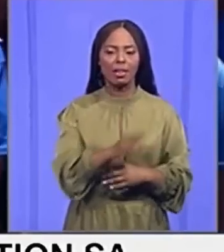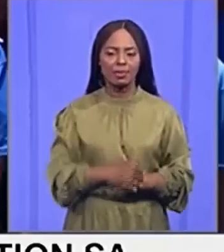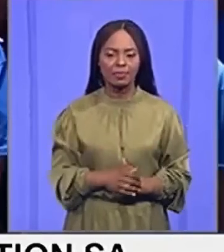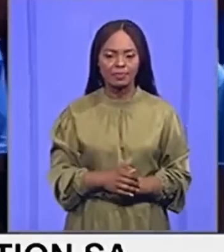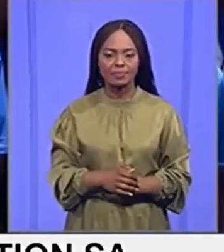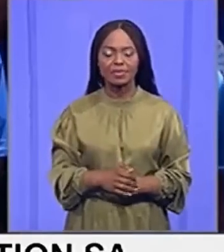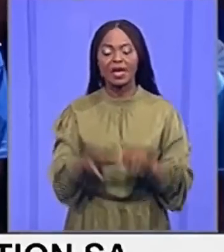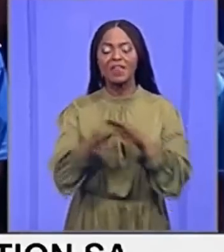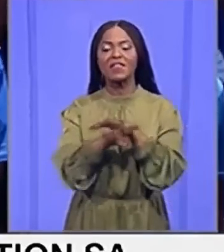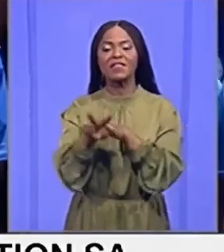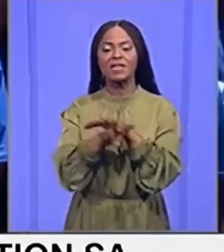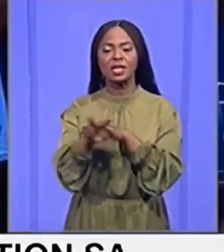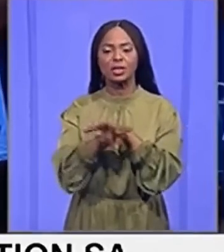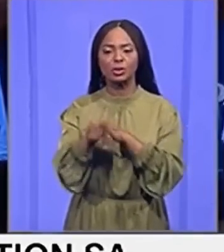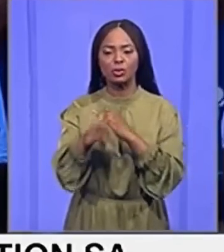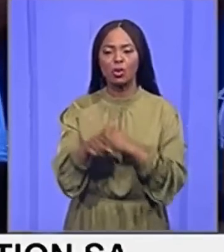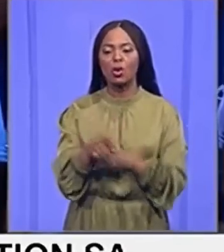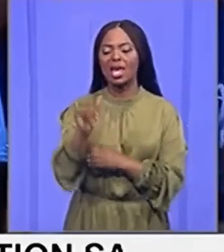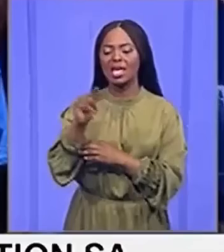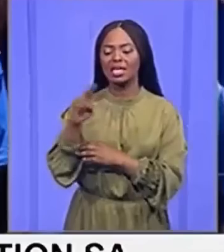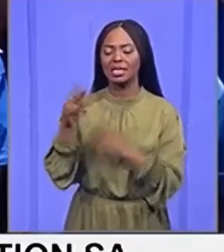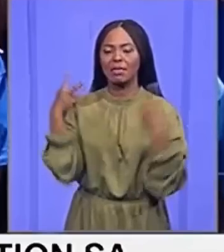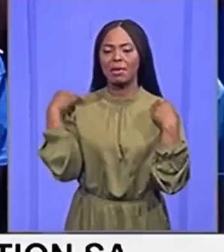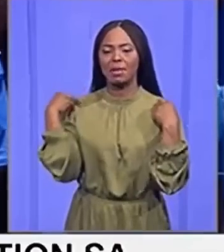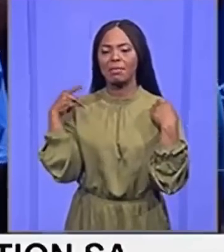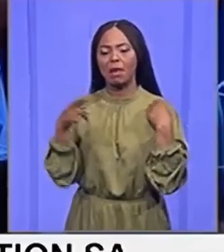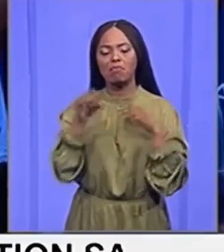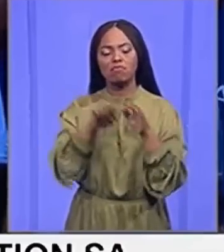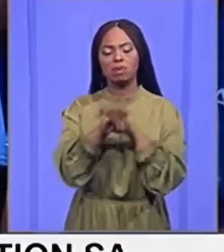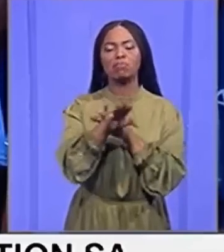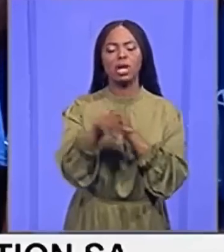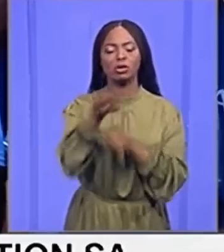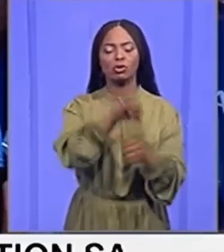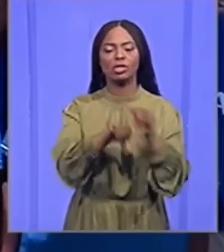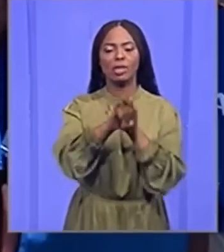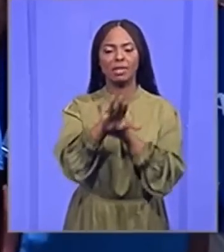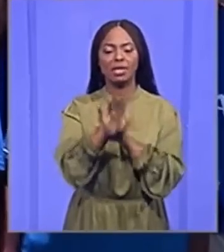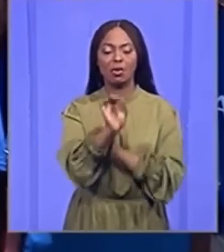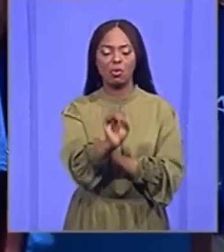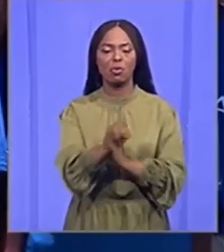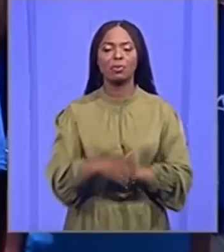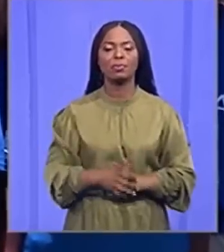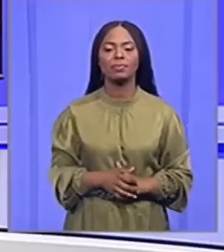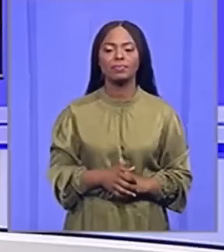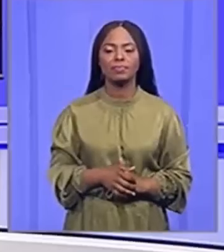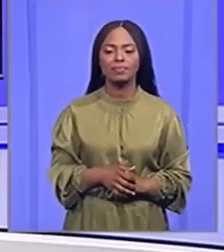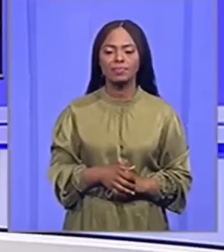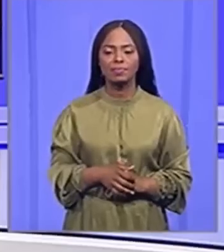ketsalo ena ya ho otlwa baahi e phatlaladitswe hohle dikgokanyong tsa setjhaba.